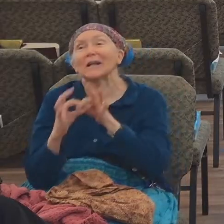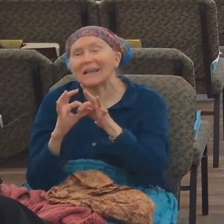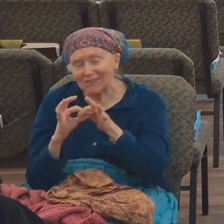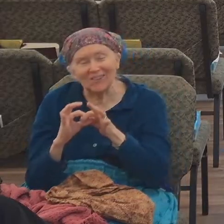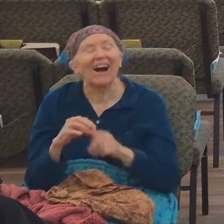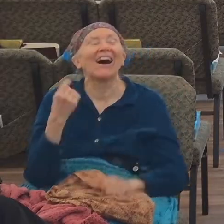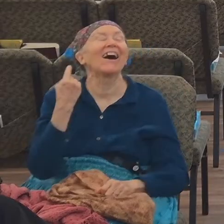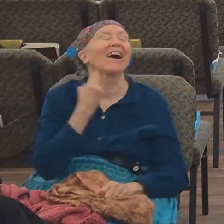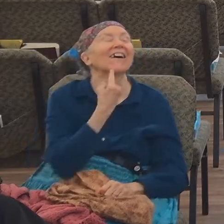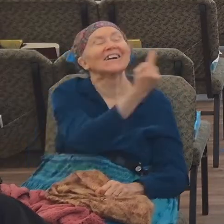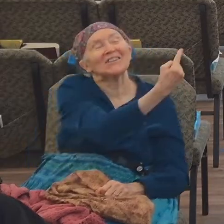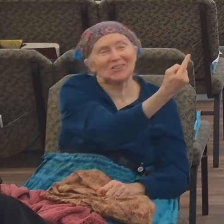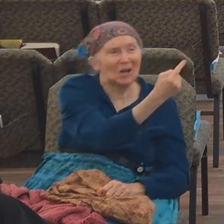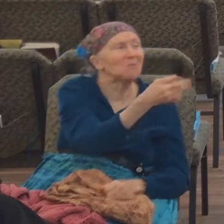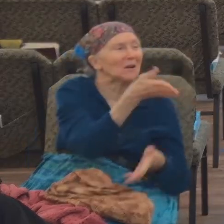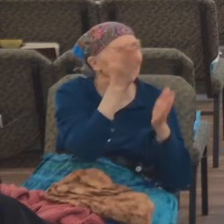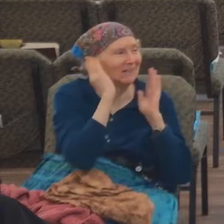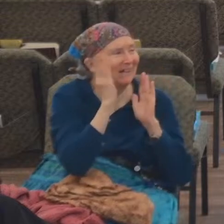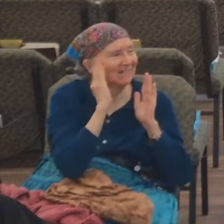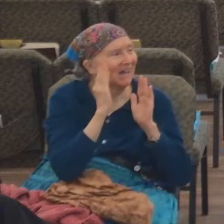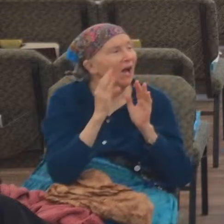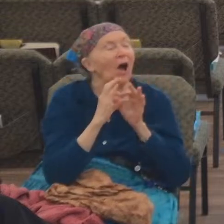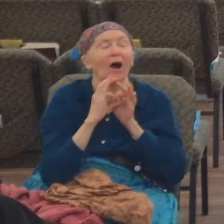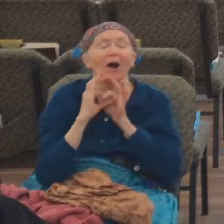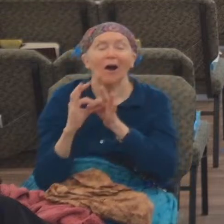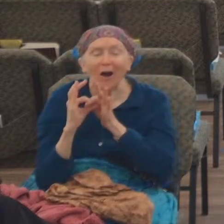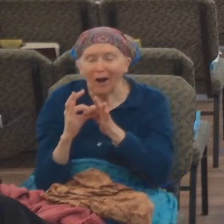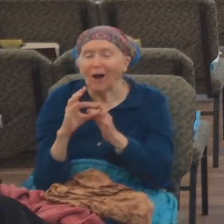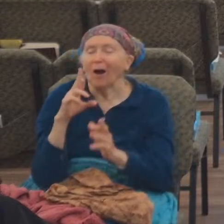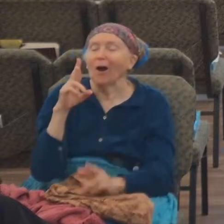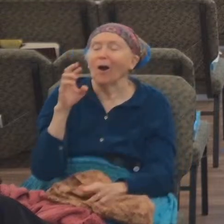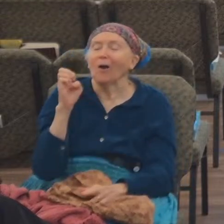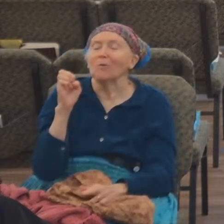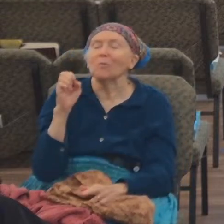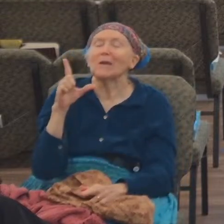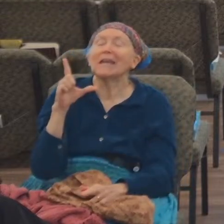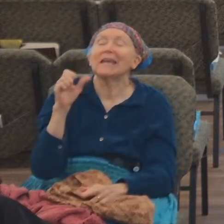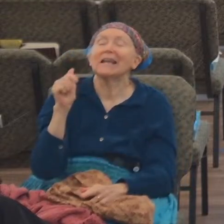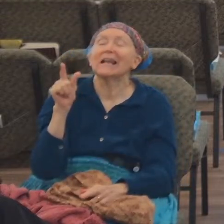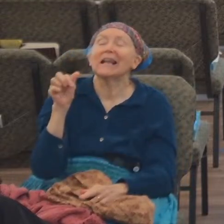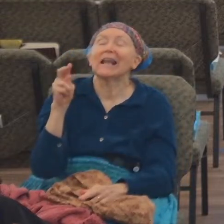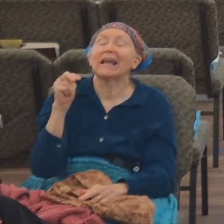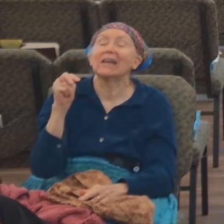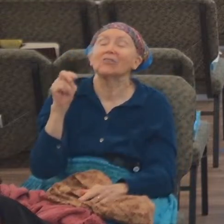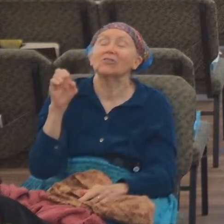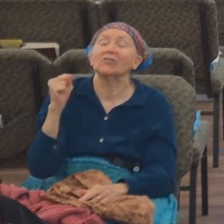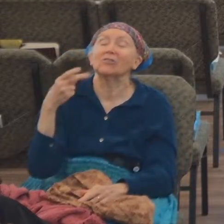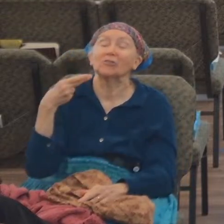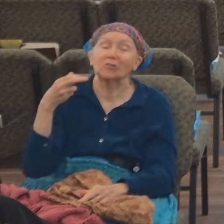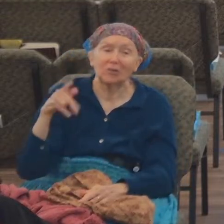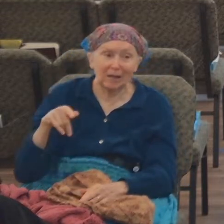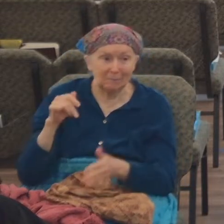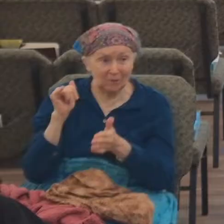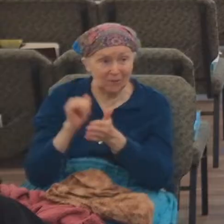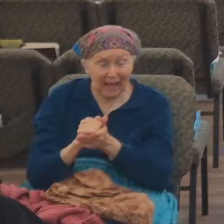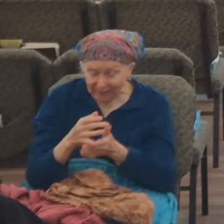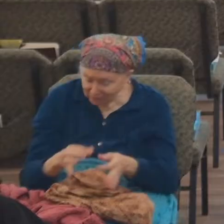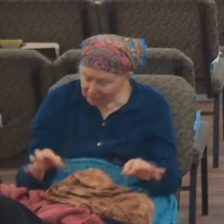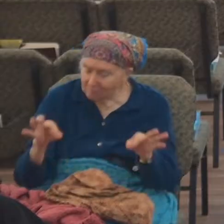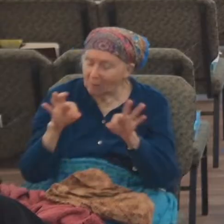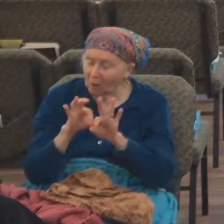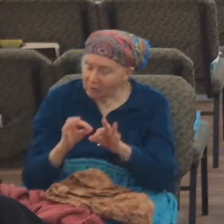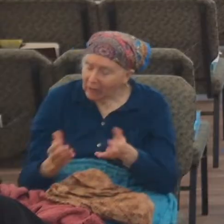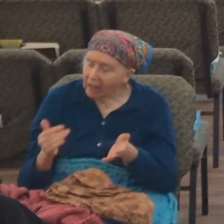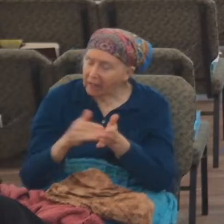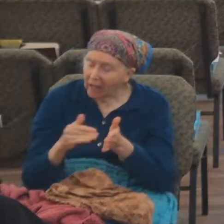listening. Relationship. That's what this has been that's what all this has been about. It's relationship. Over and over